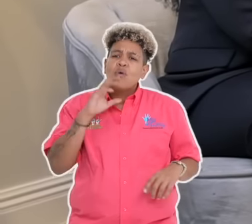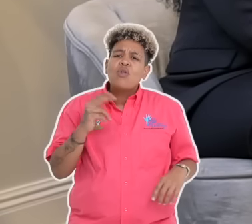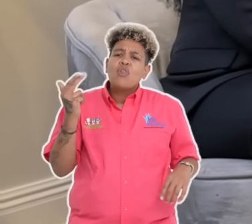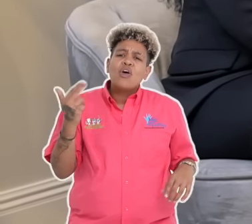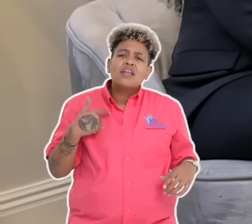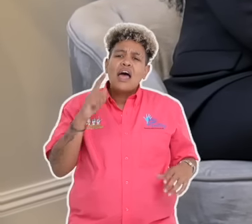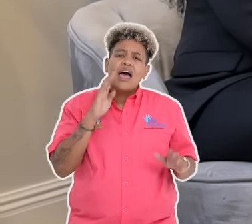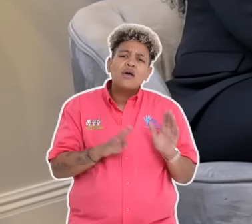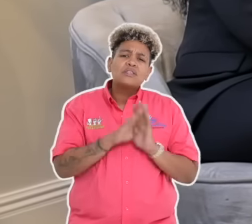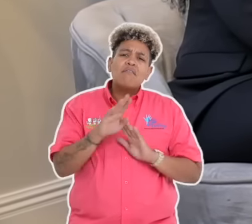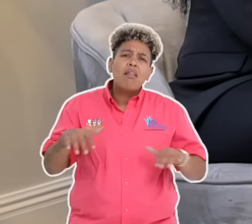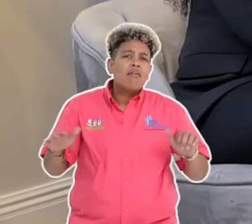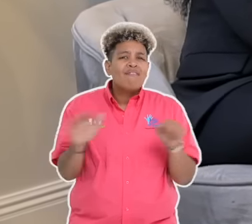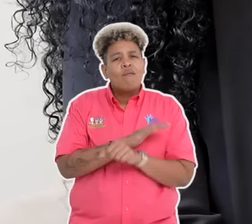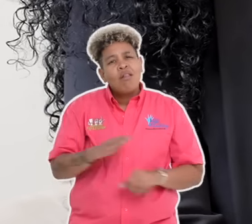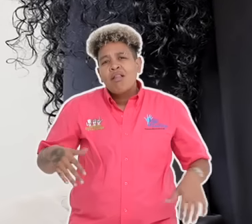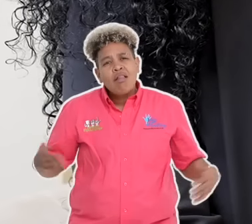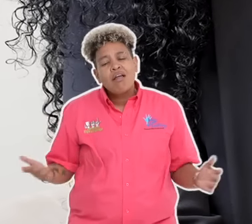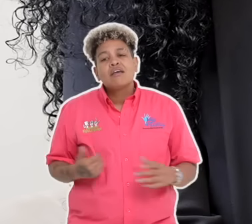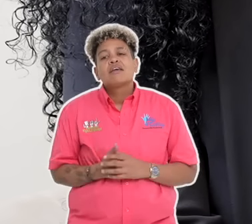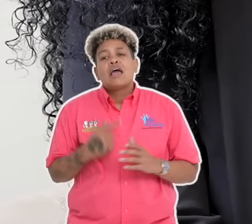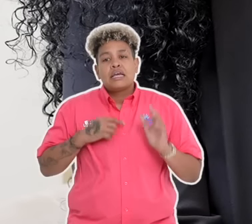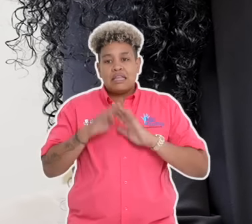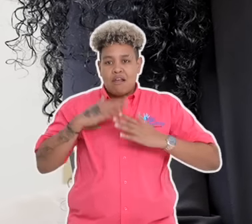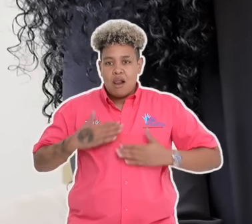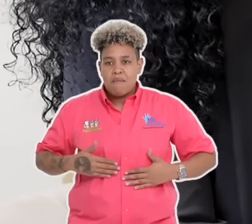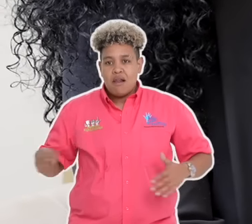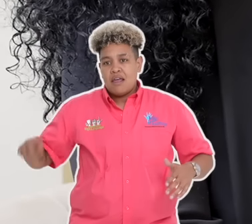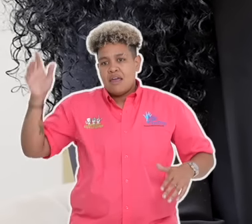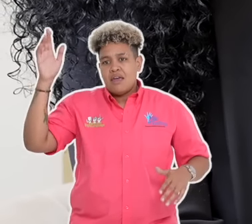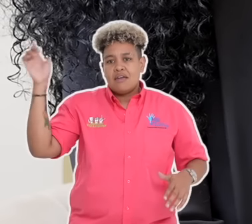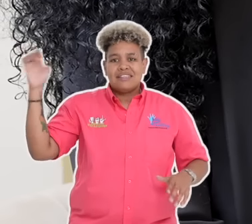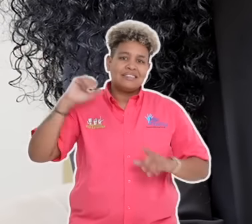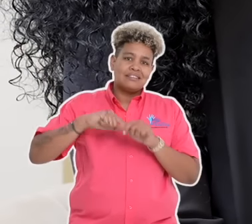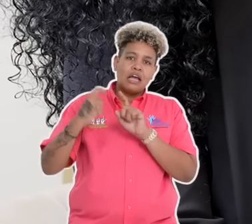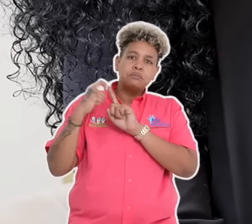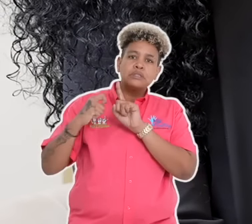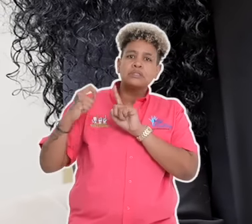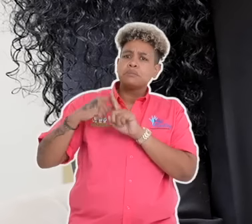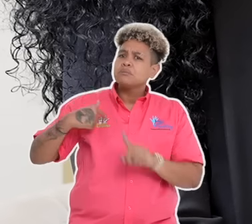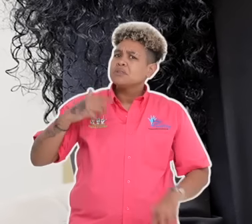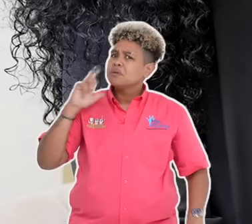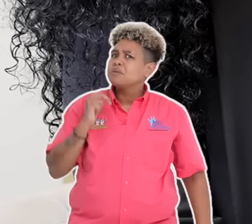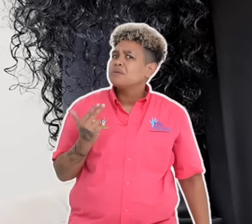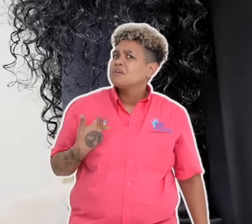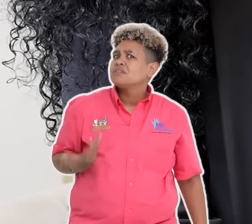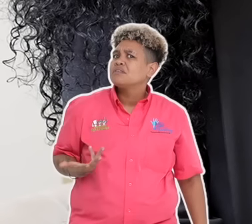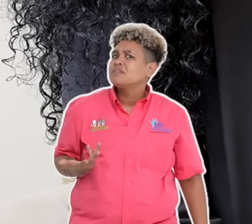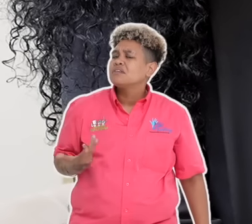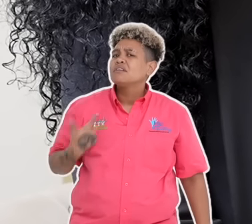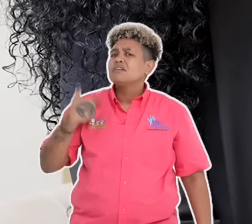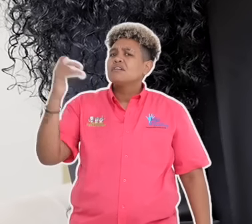even though I was 13, I wasn't developed. And he became a prey. And